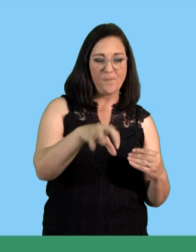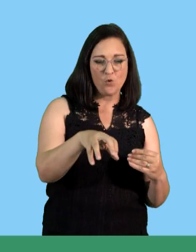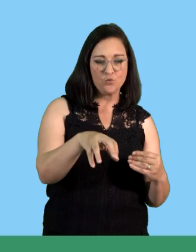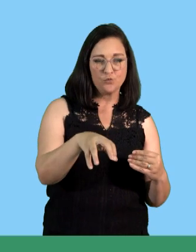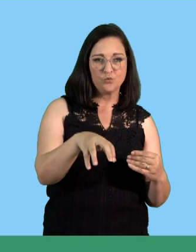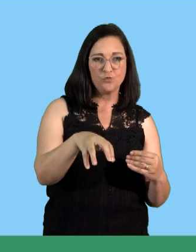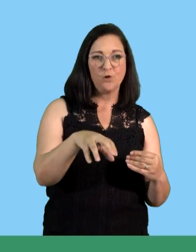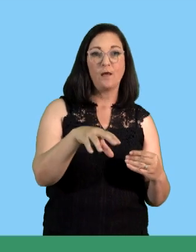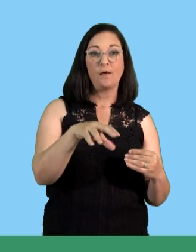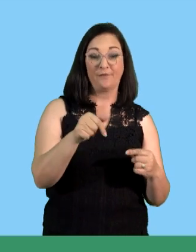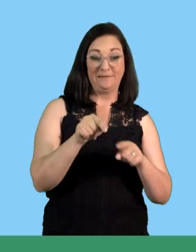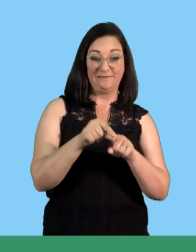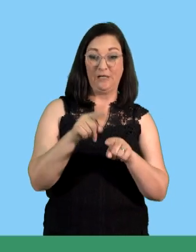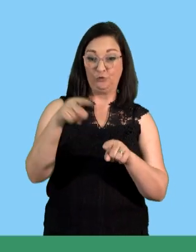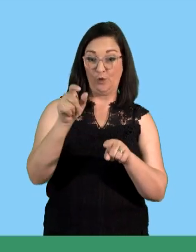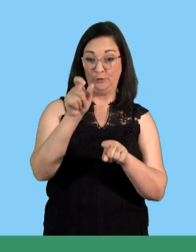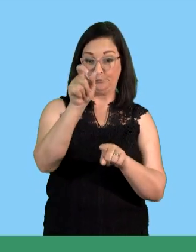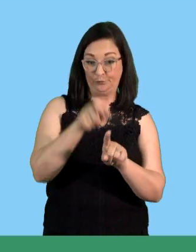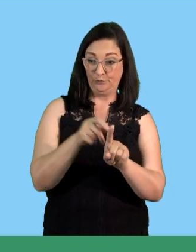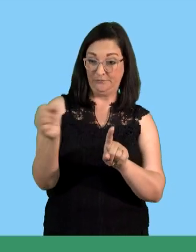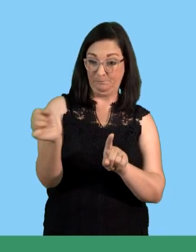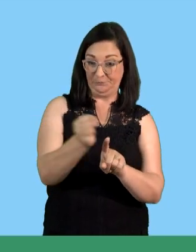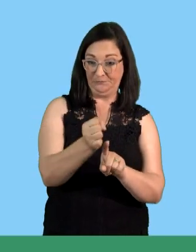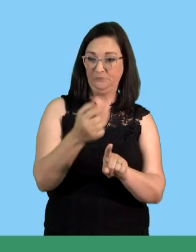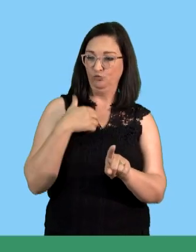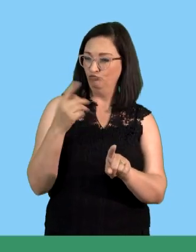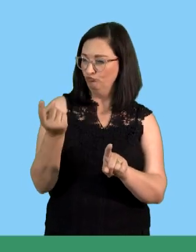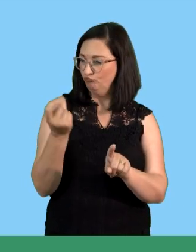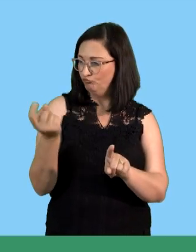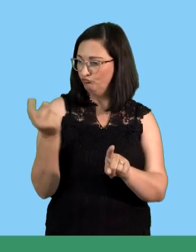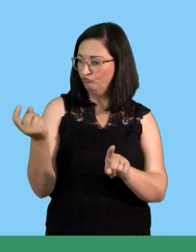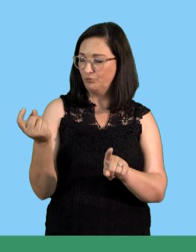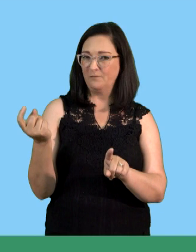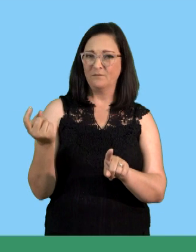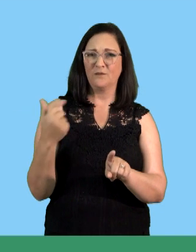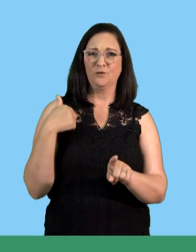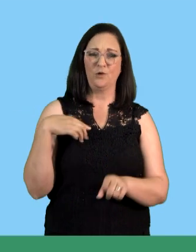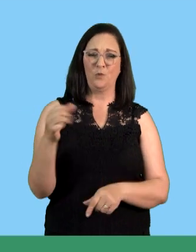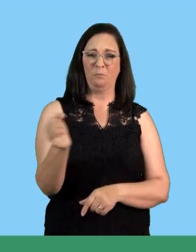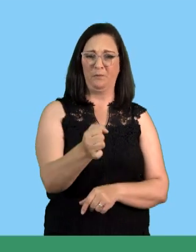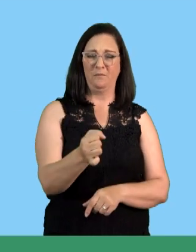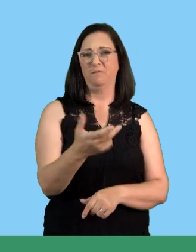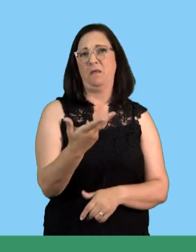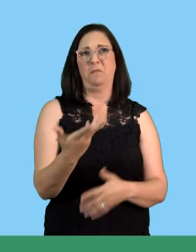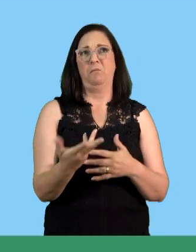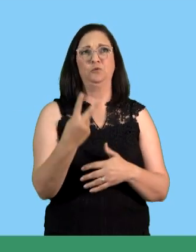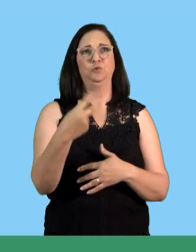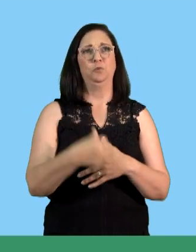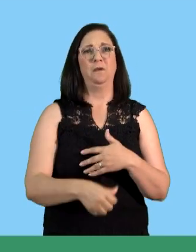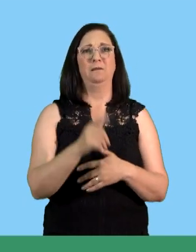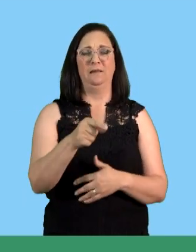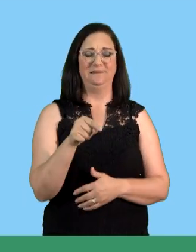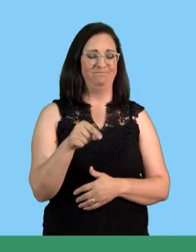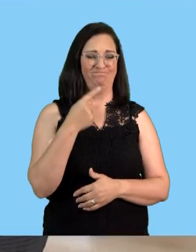business and attract the suitable candidates. We don't want to recruit people and then at the end of the 2 months, we realize